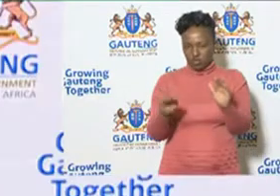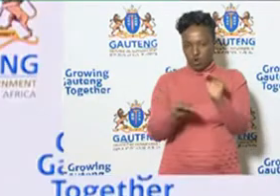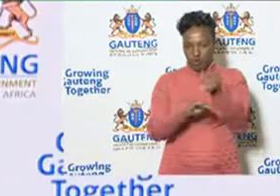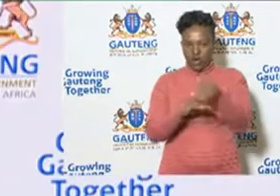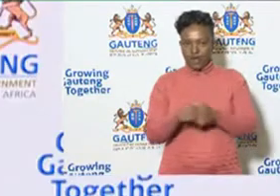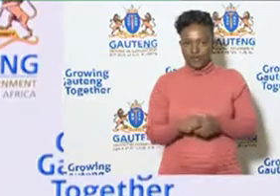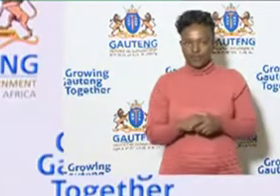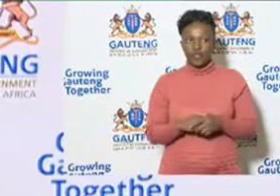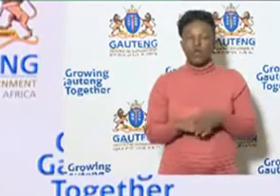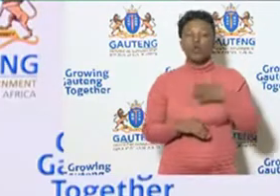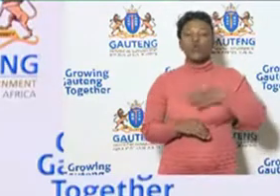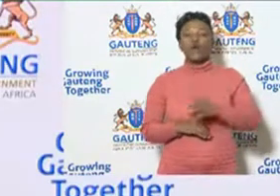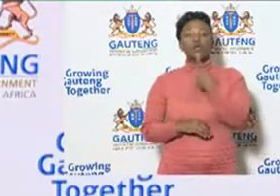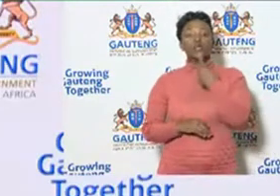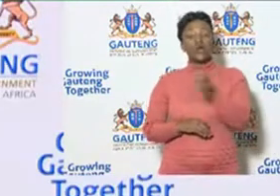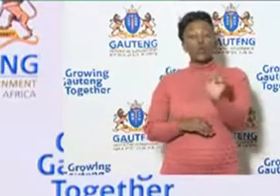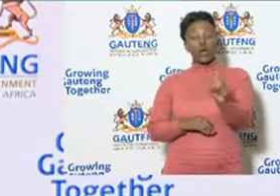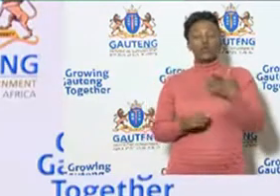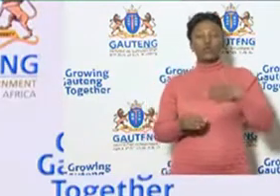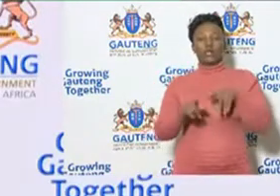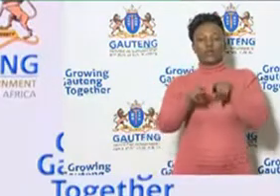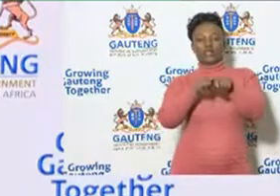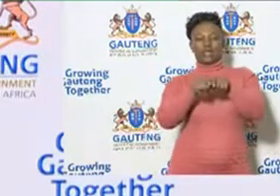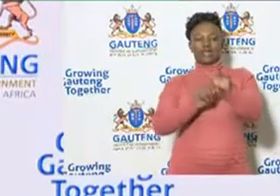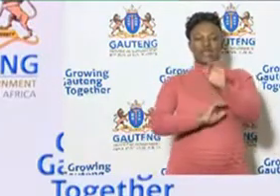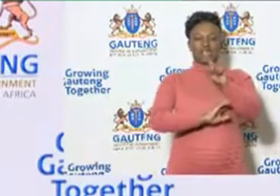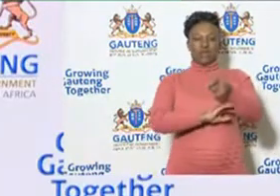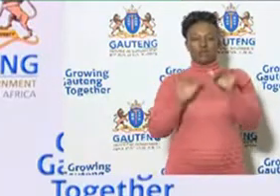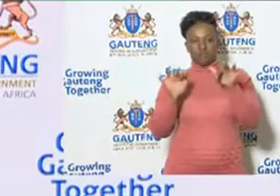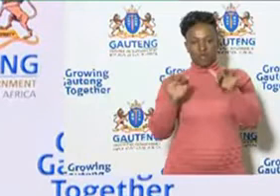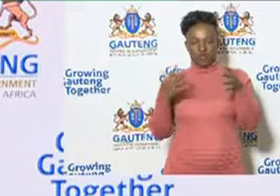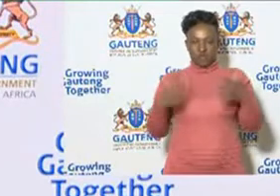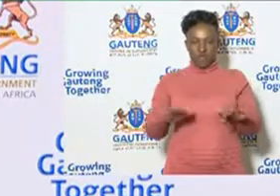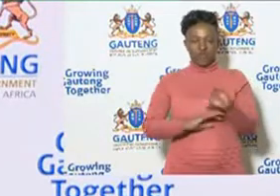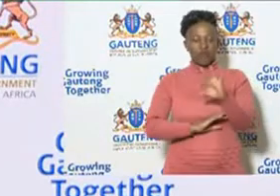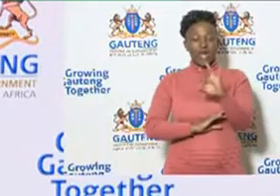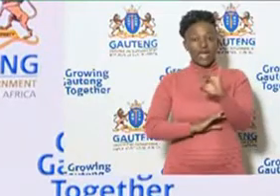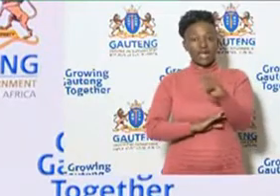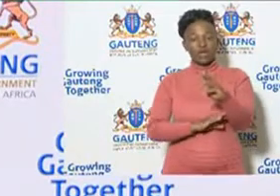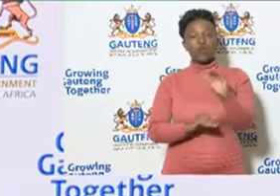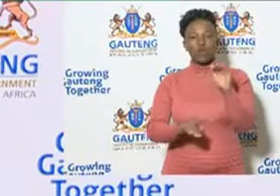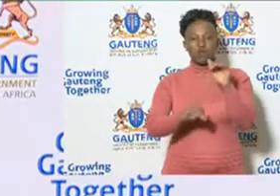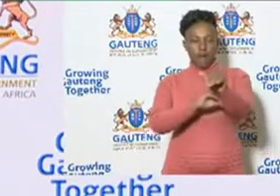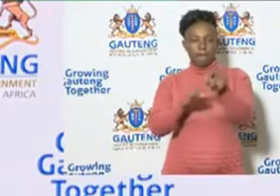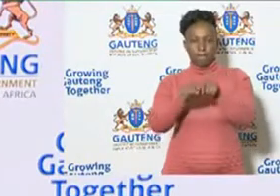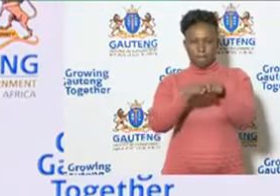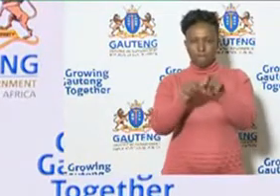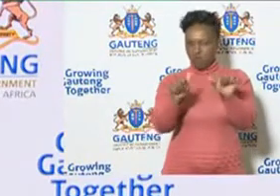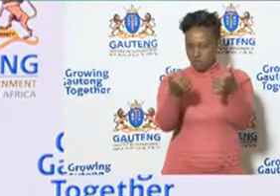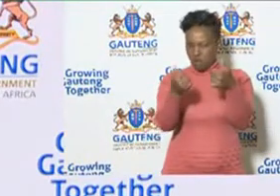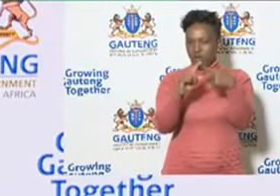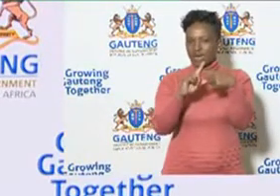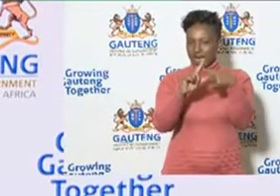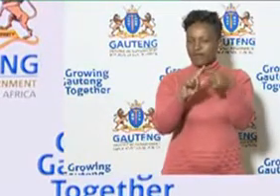want to be able to test 3,000 people a day. We have surpassed that target of testing.